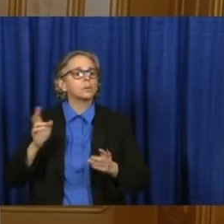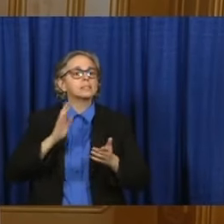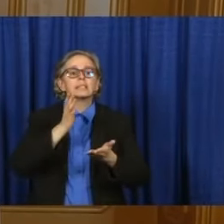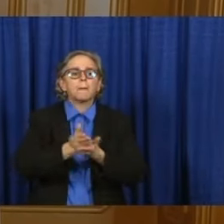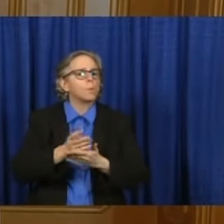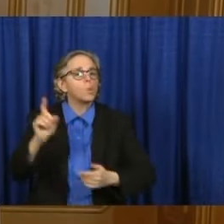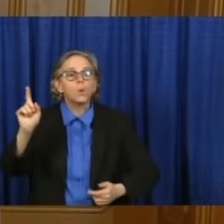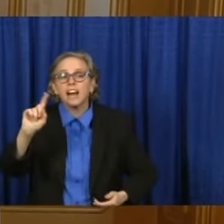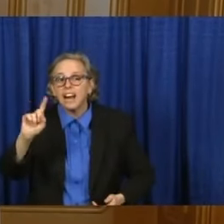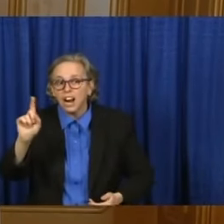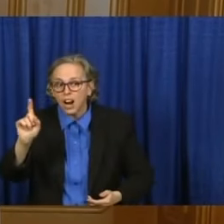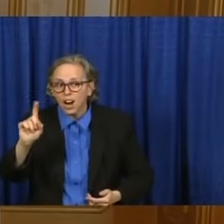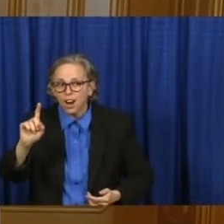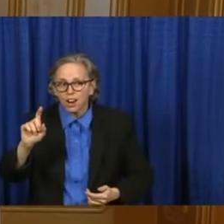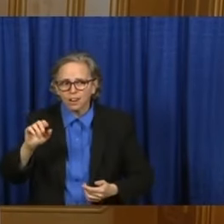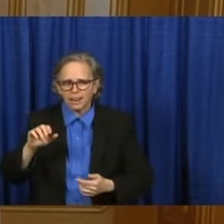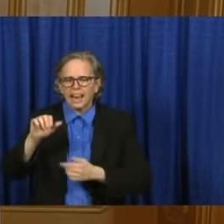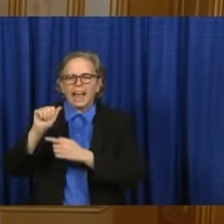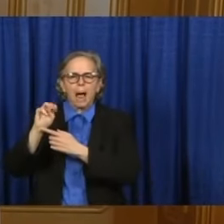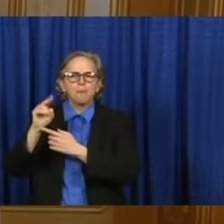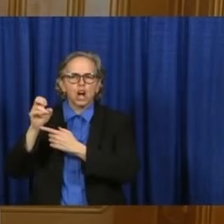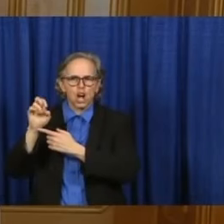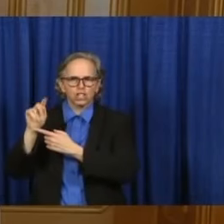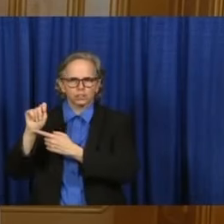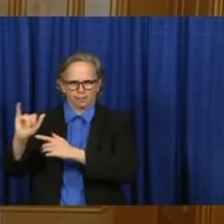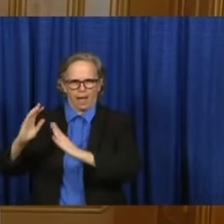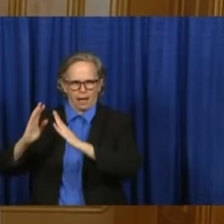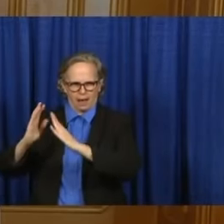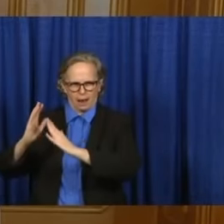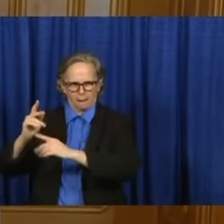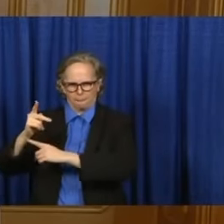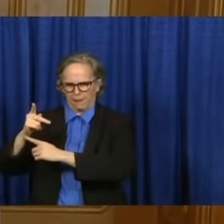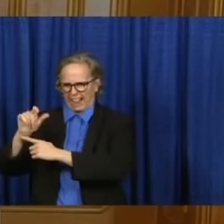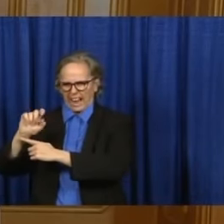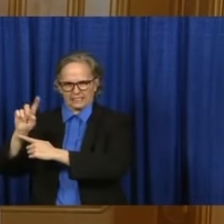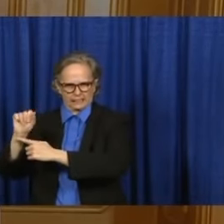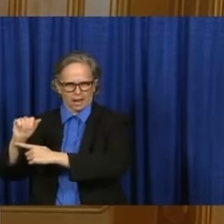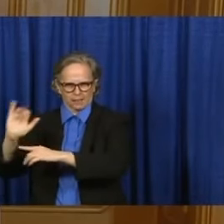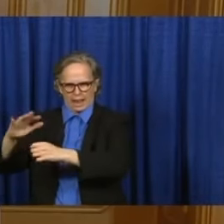Plaza, and you're going to watch their story.